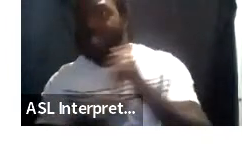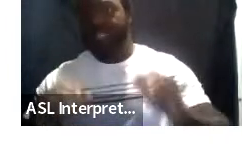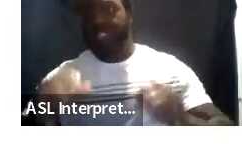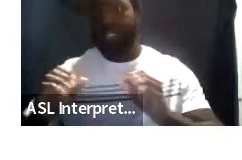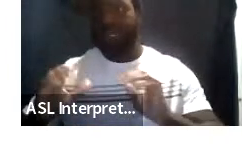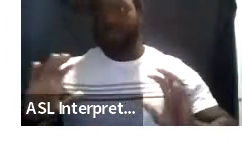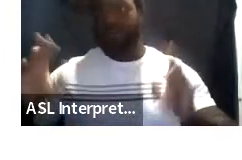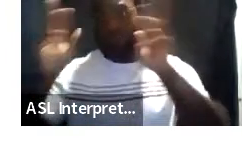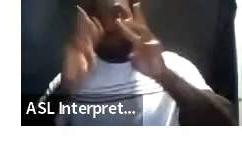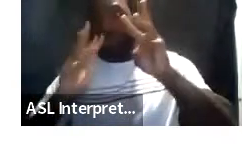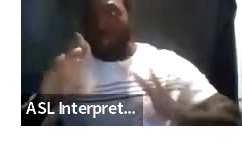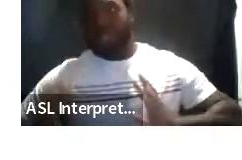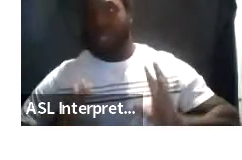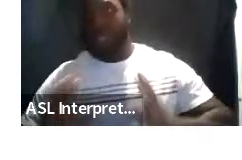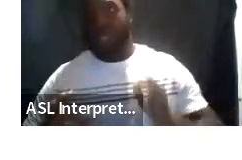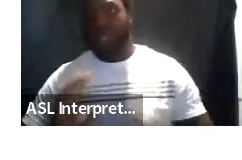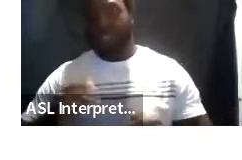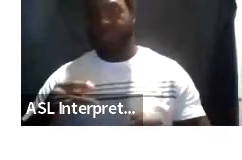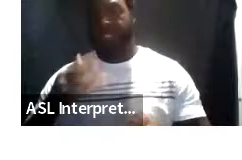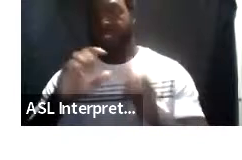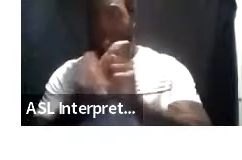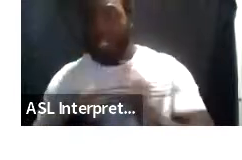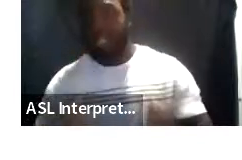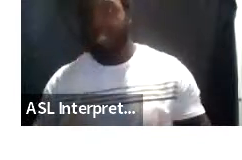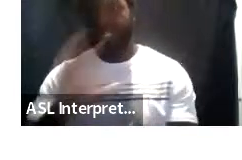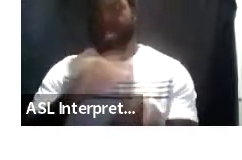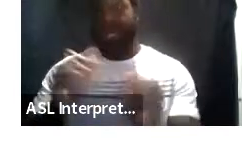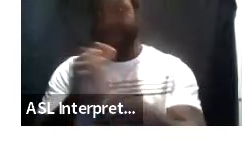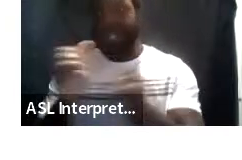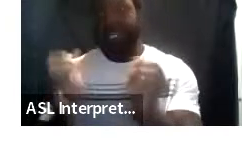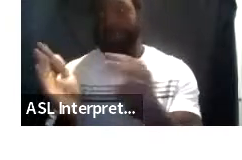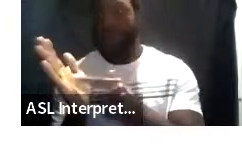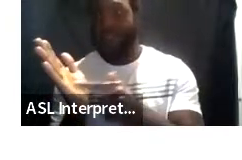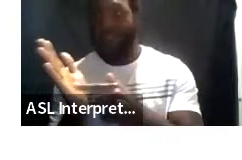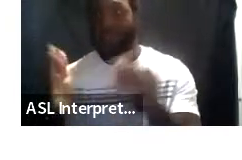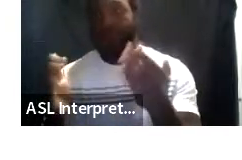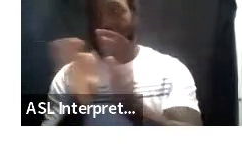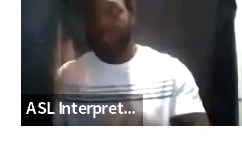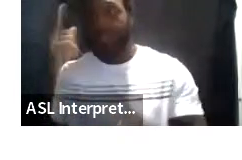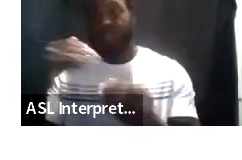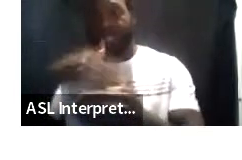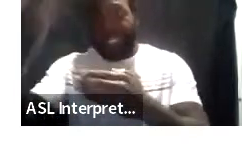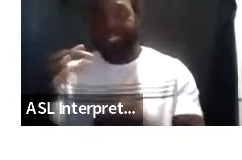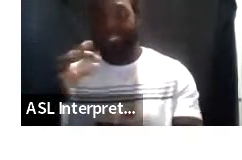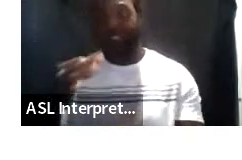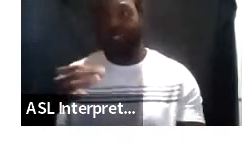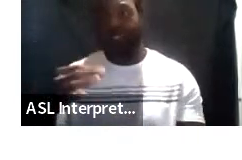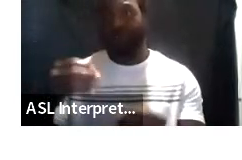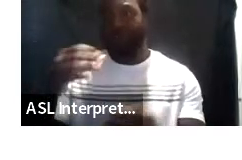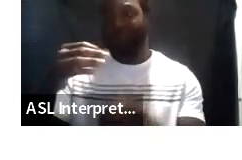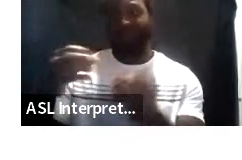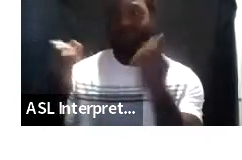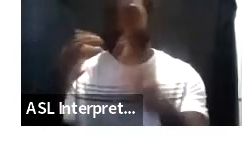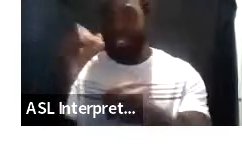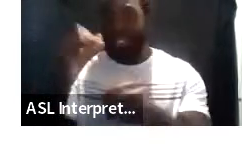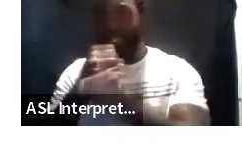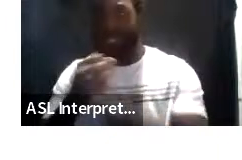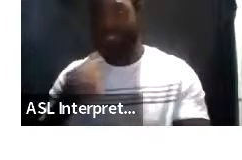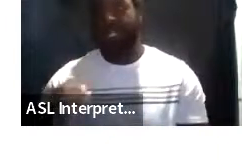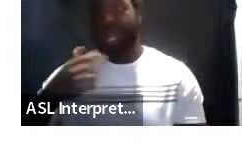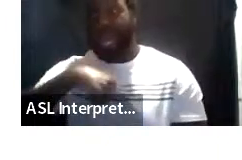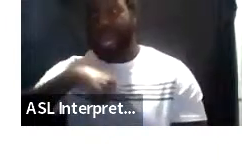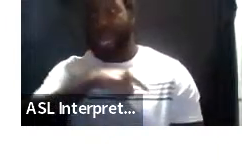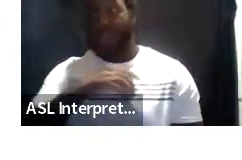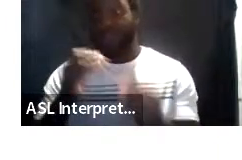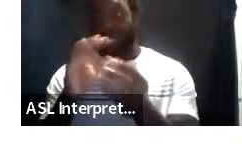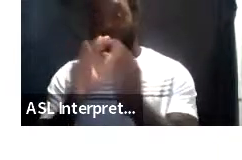and ensuring we have more affordable housing for the next several decades. Our city needs to heal,